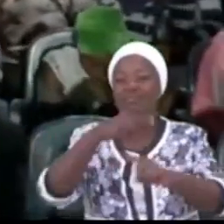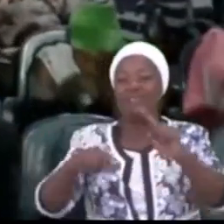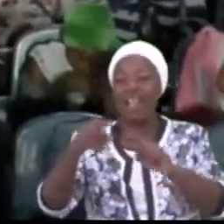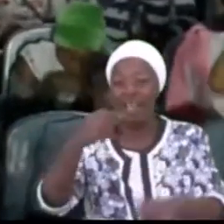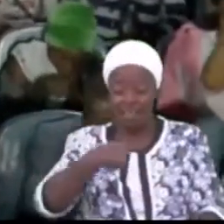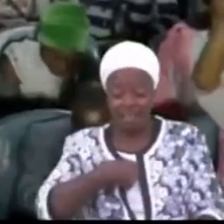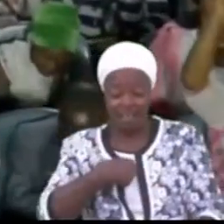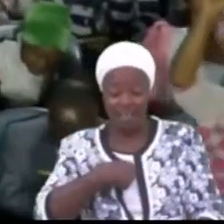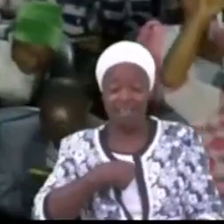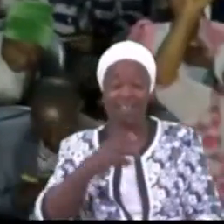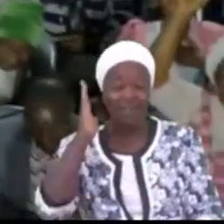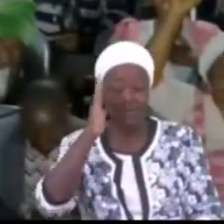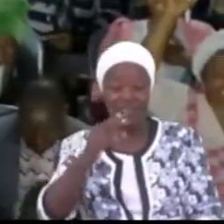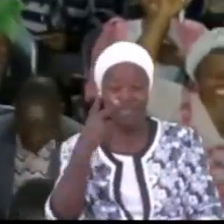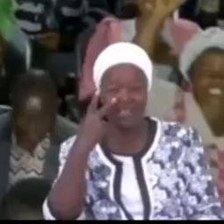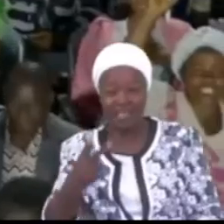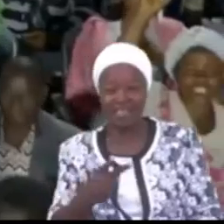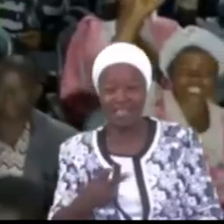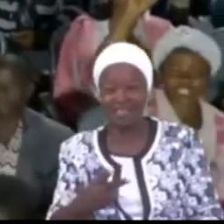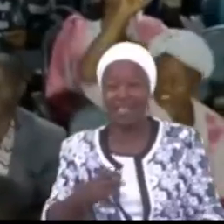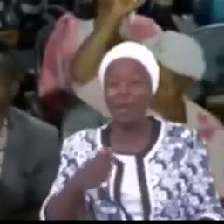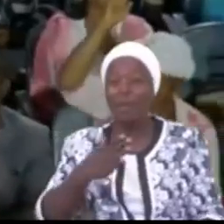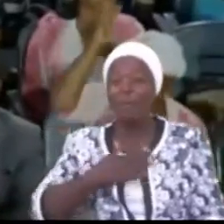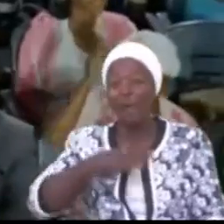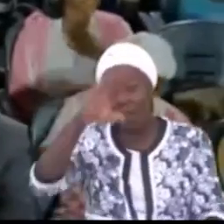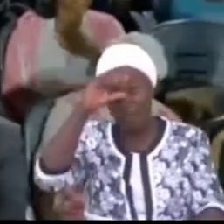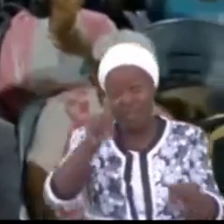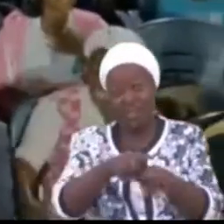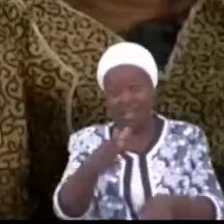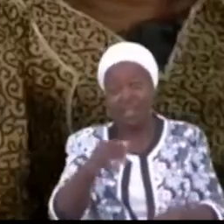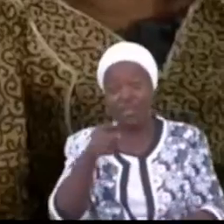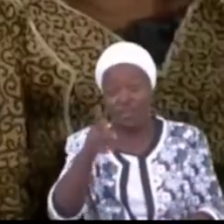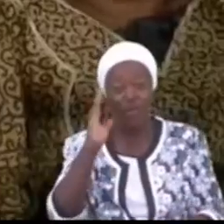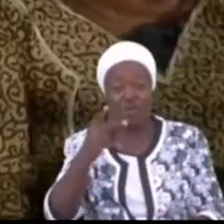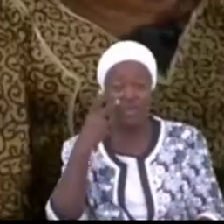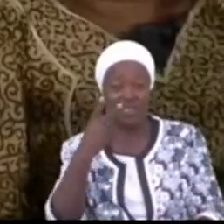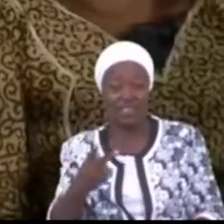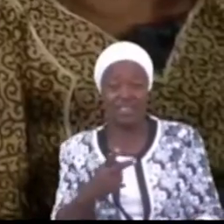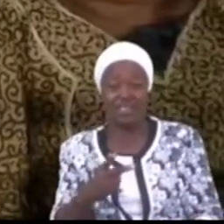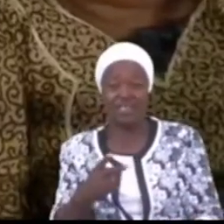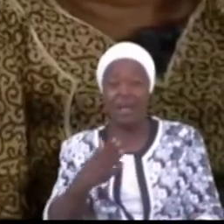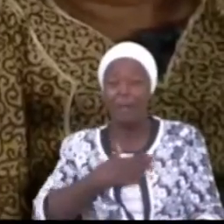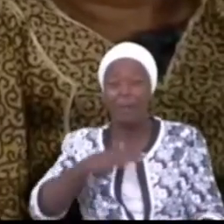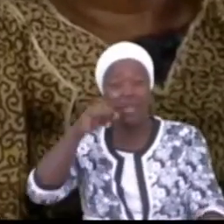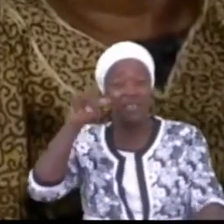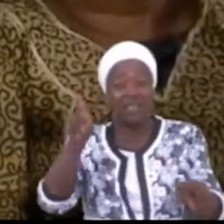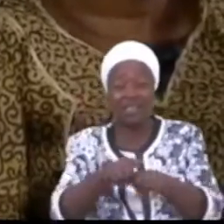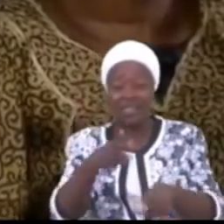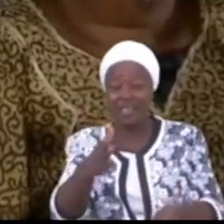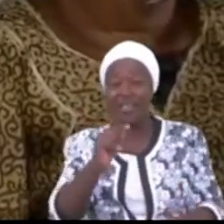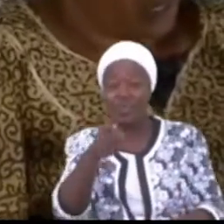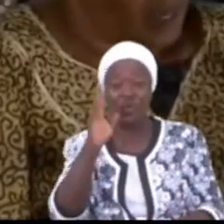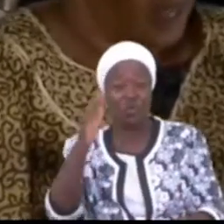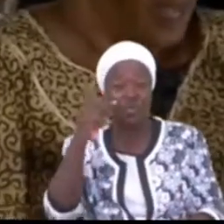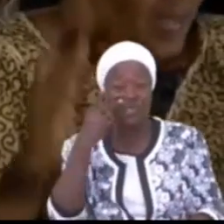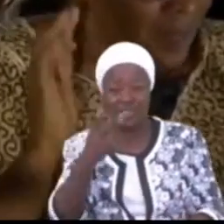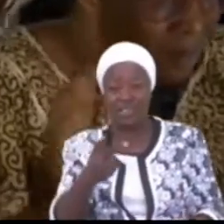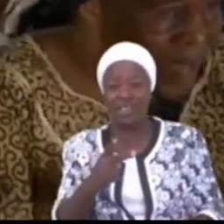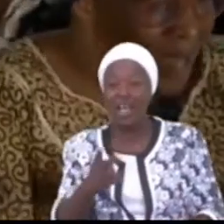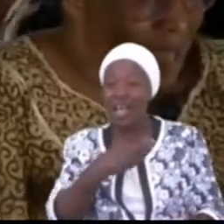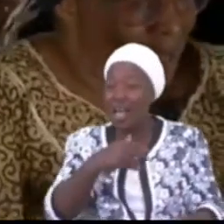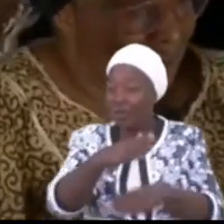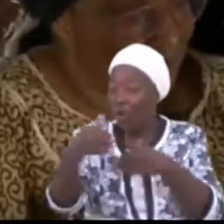see. My brother, there you will see. My sister, there you will see. And